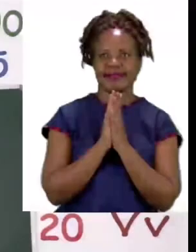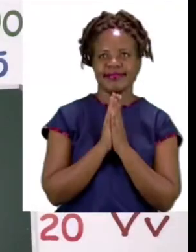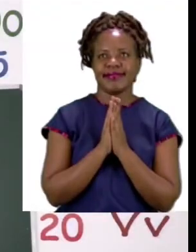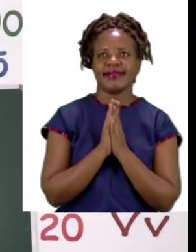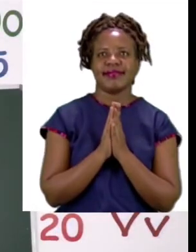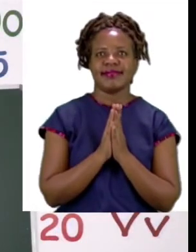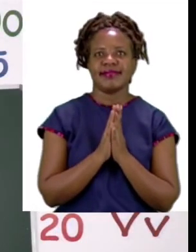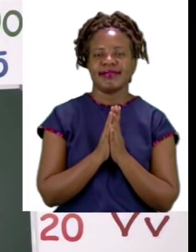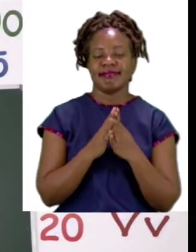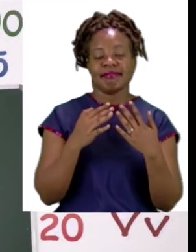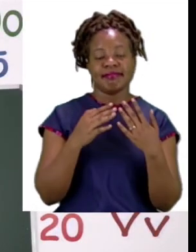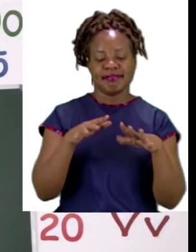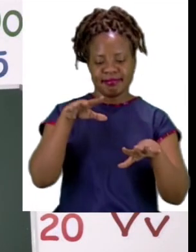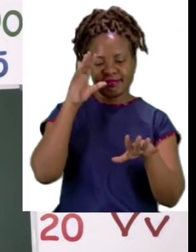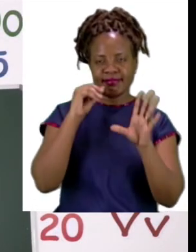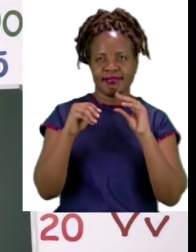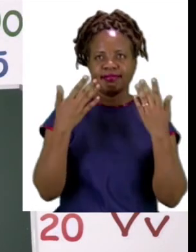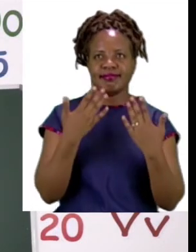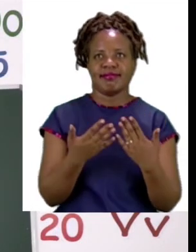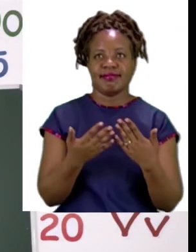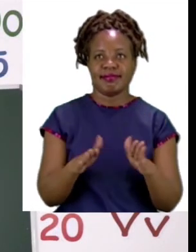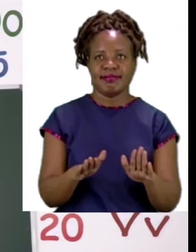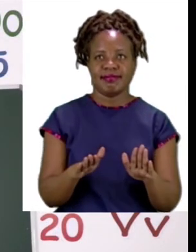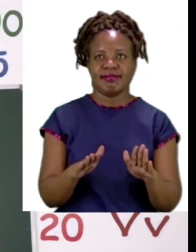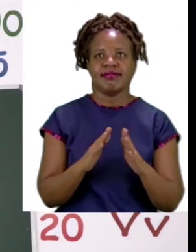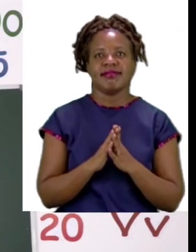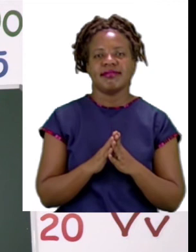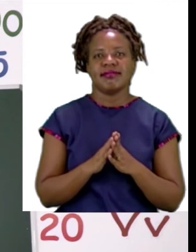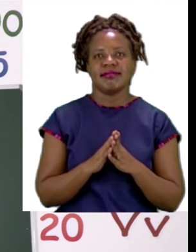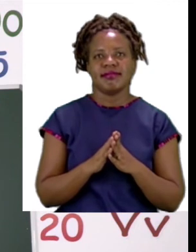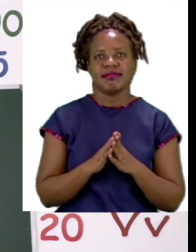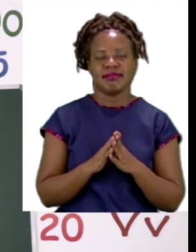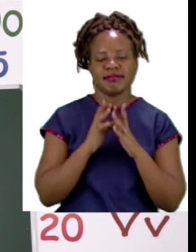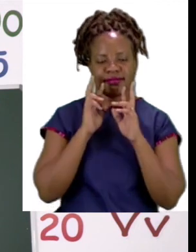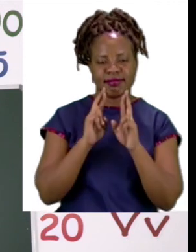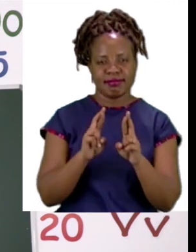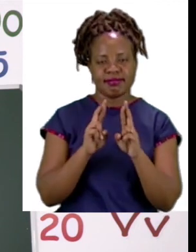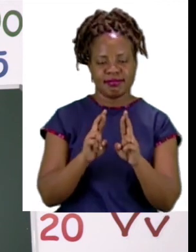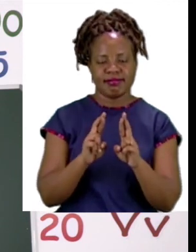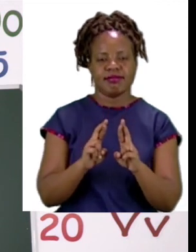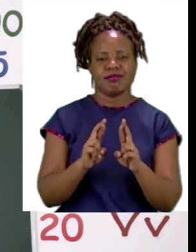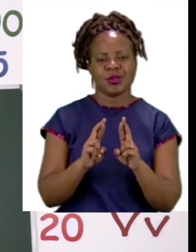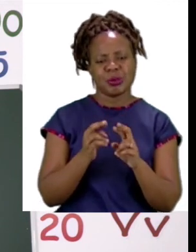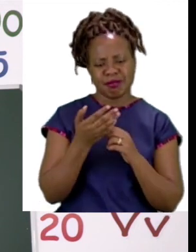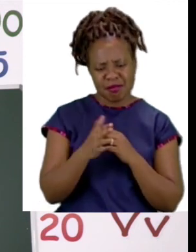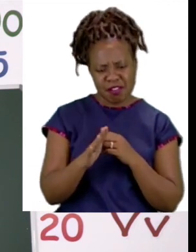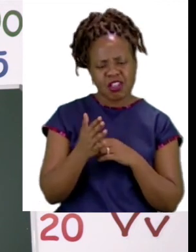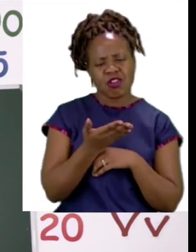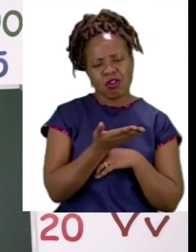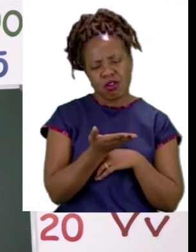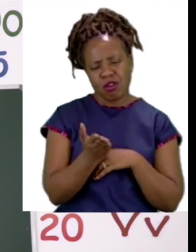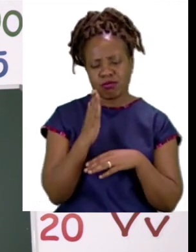We have now come to the end of our lesson, boys and girls, and I hope that you managed to finish all your